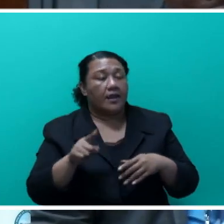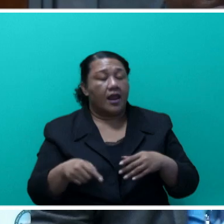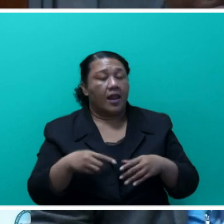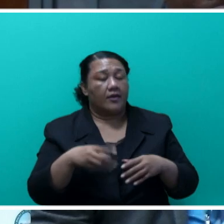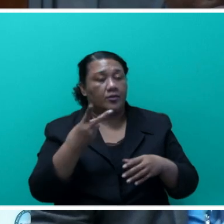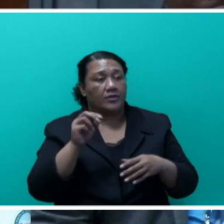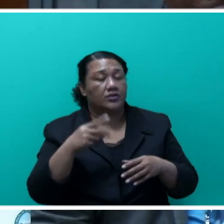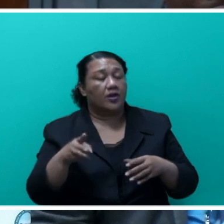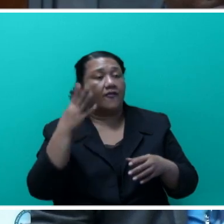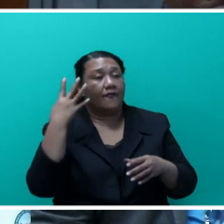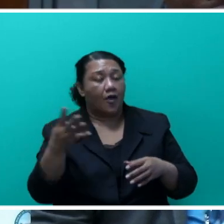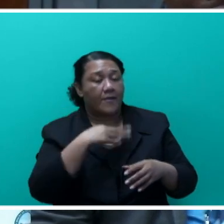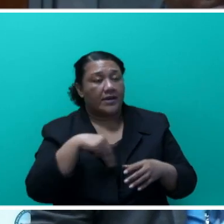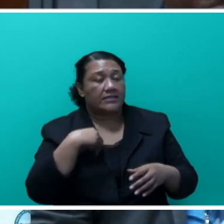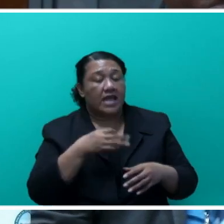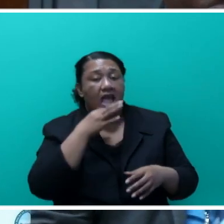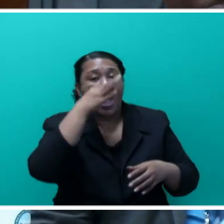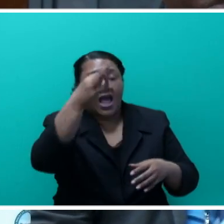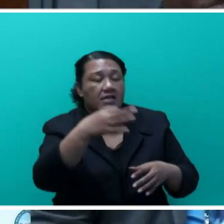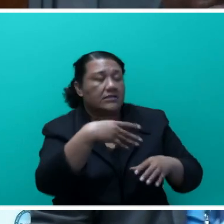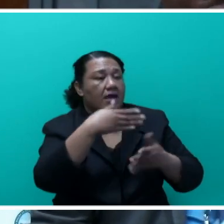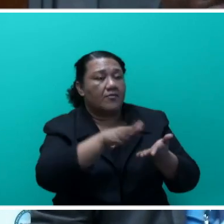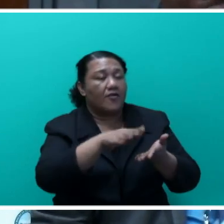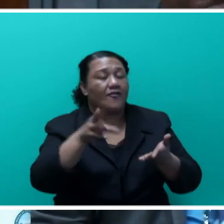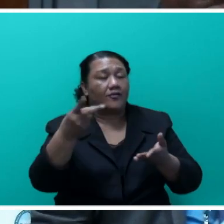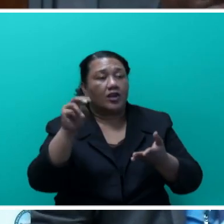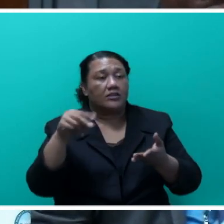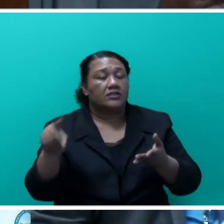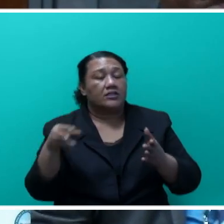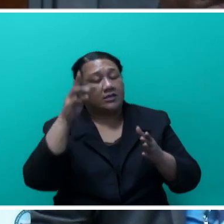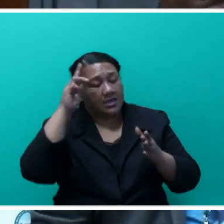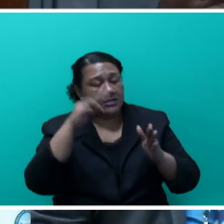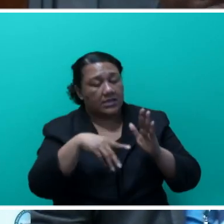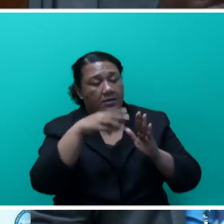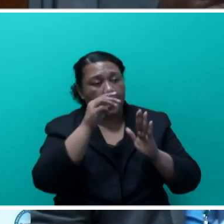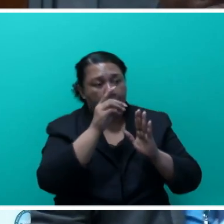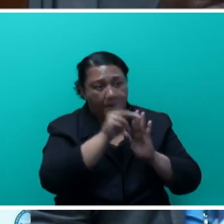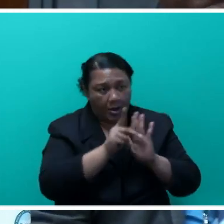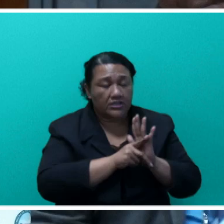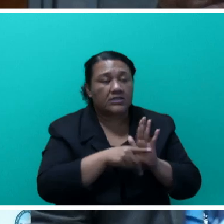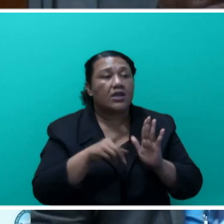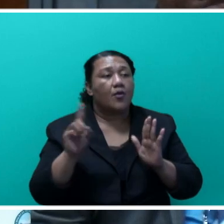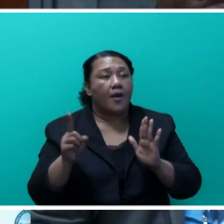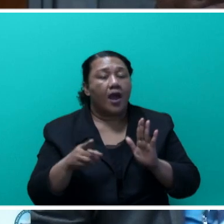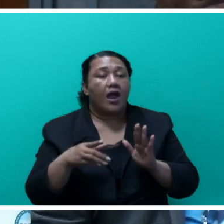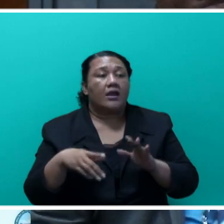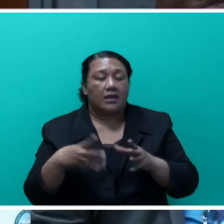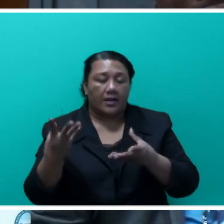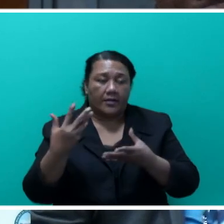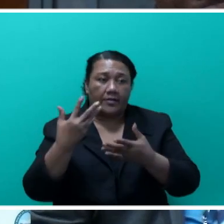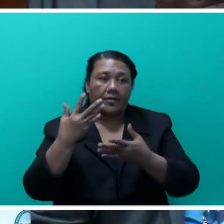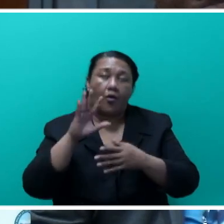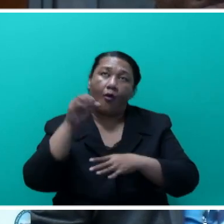received approval to initiate Phase 2 of the National Housing Policy review through a broad public consultation